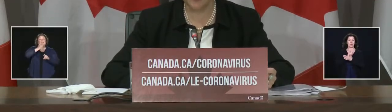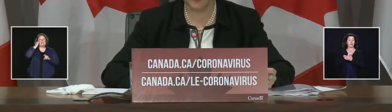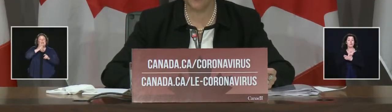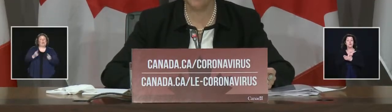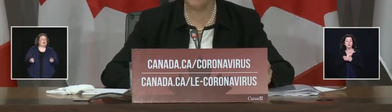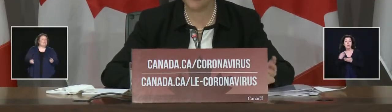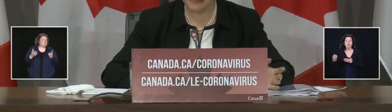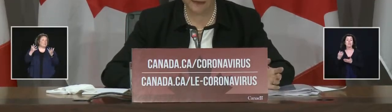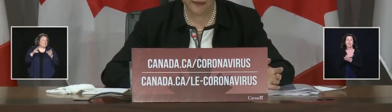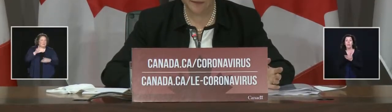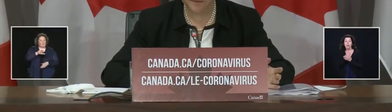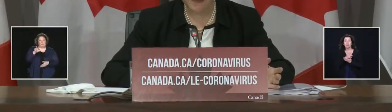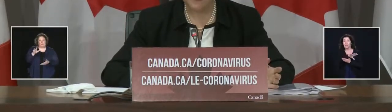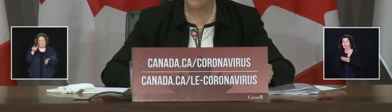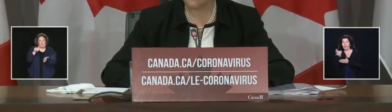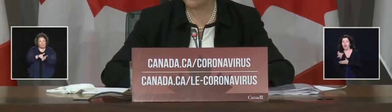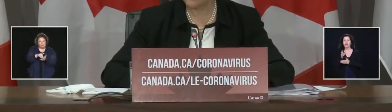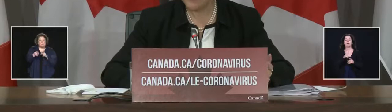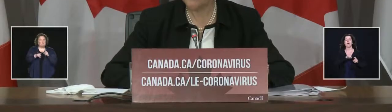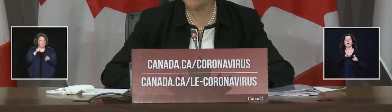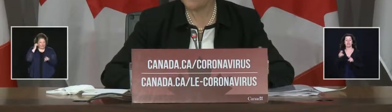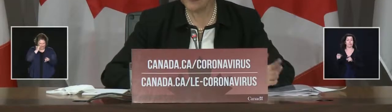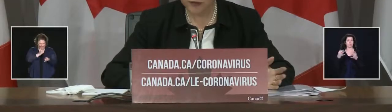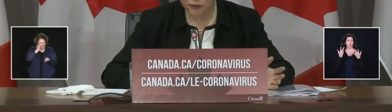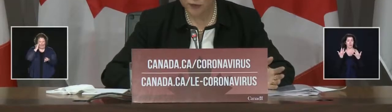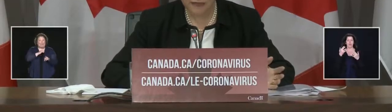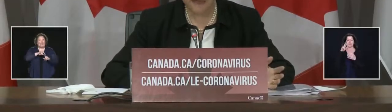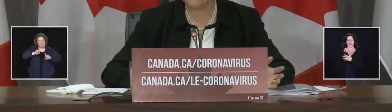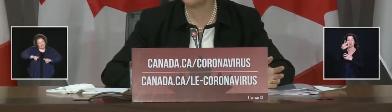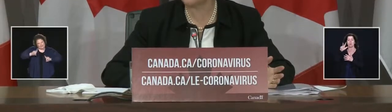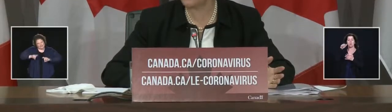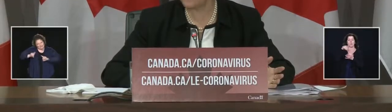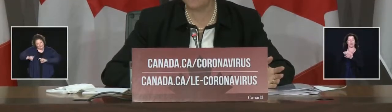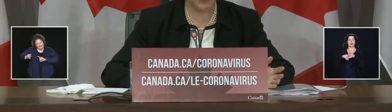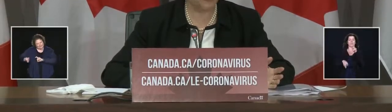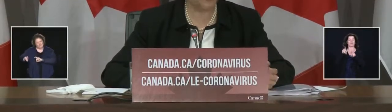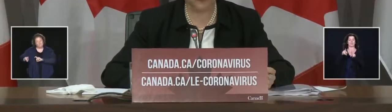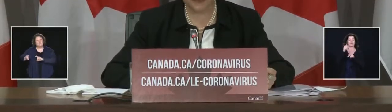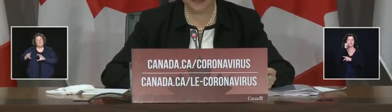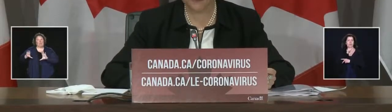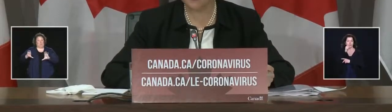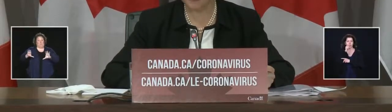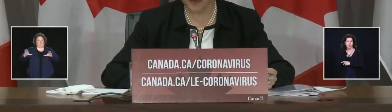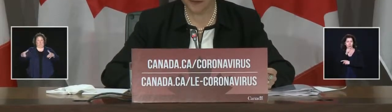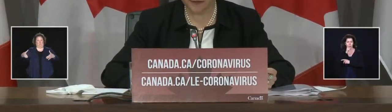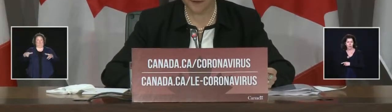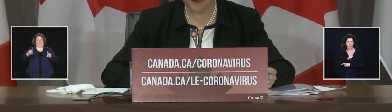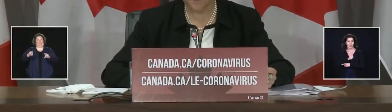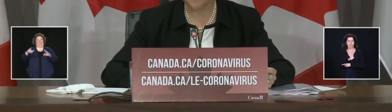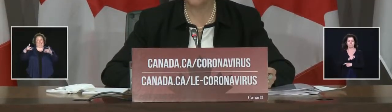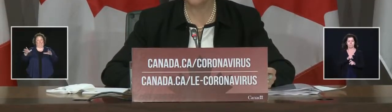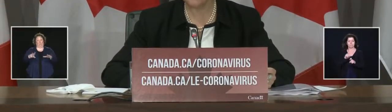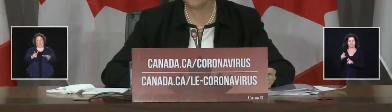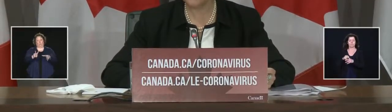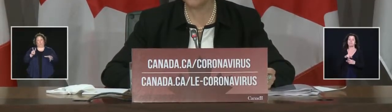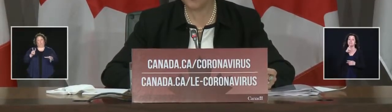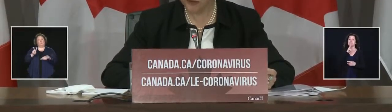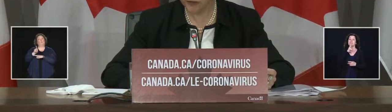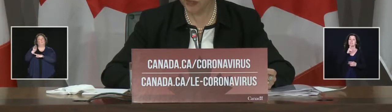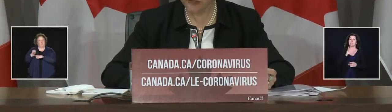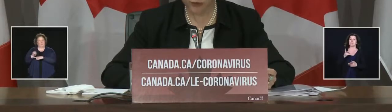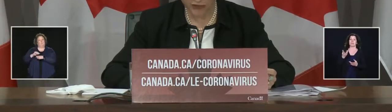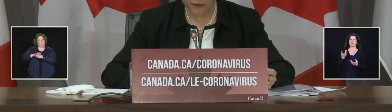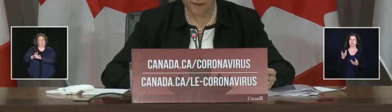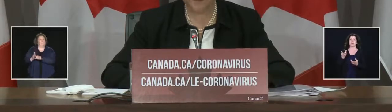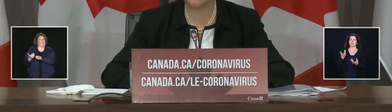33,000 people daily, with 2% of these people testing positive. These numbers